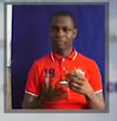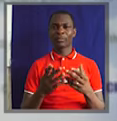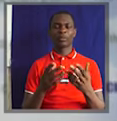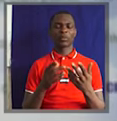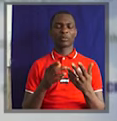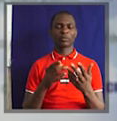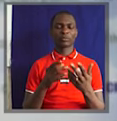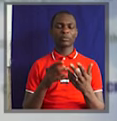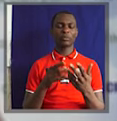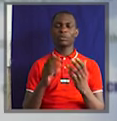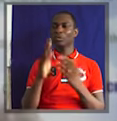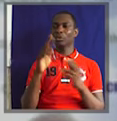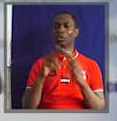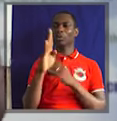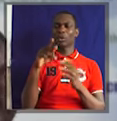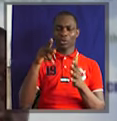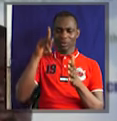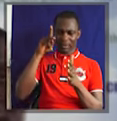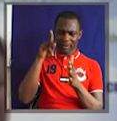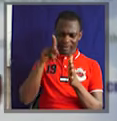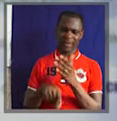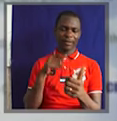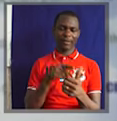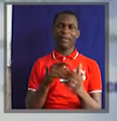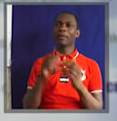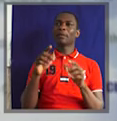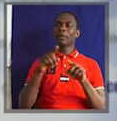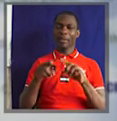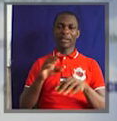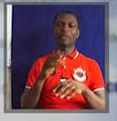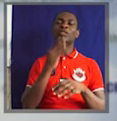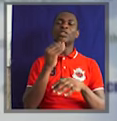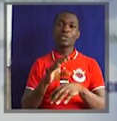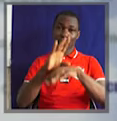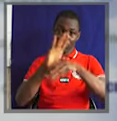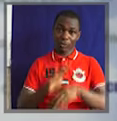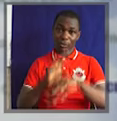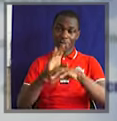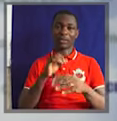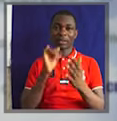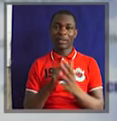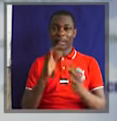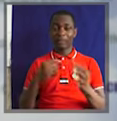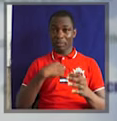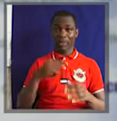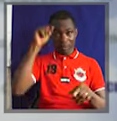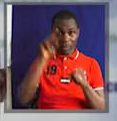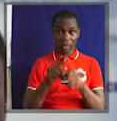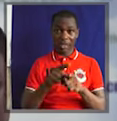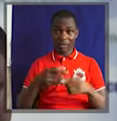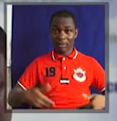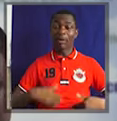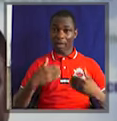no. Na na eye Jewfo no amamre say say me wo brother a odi machi. Na say mimi wu